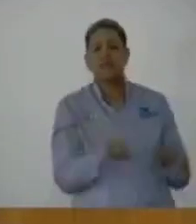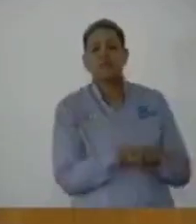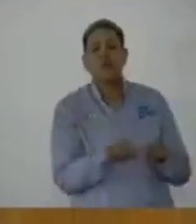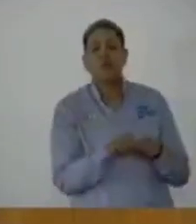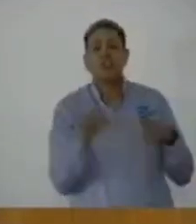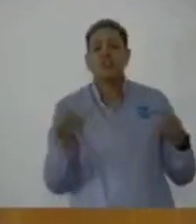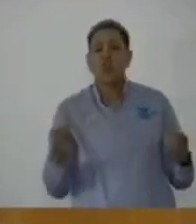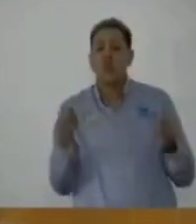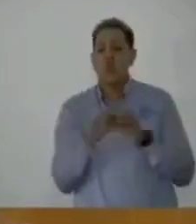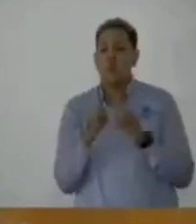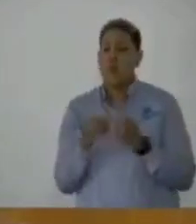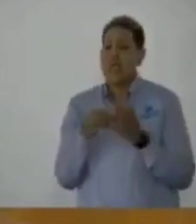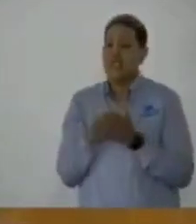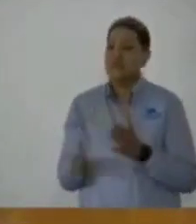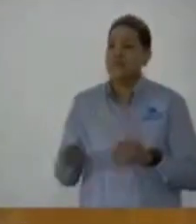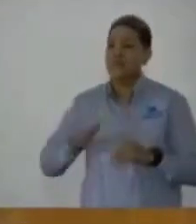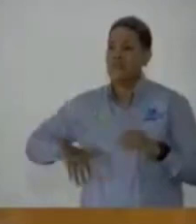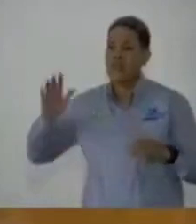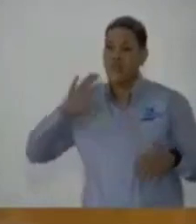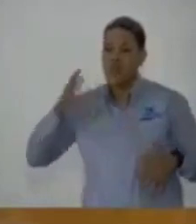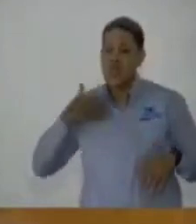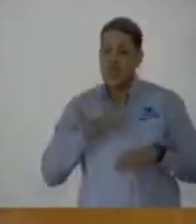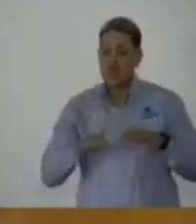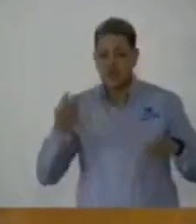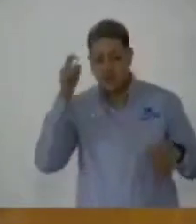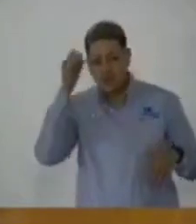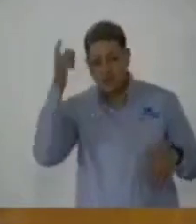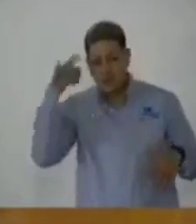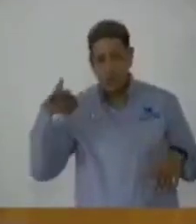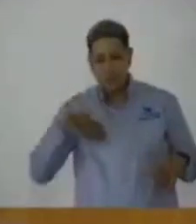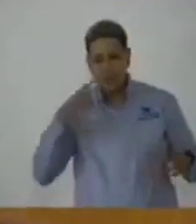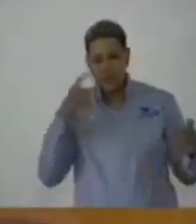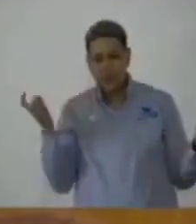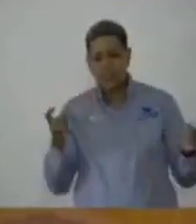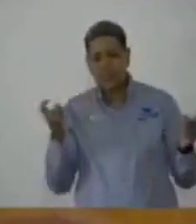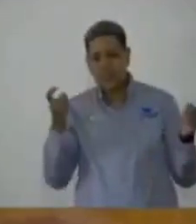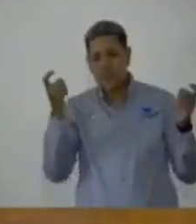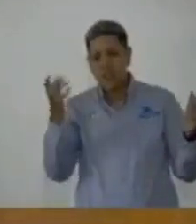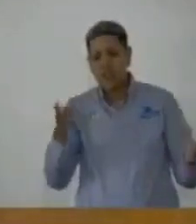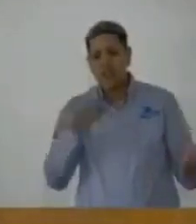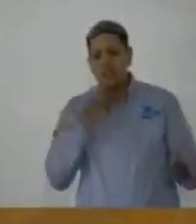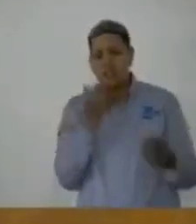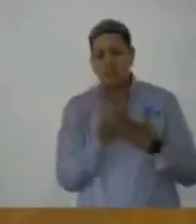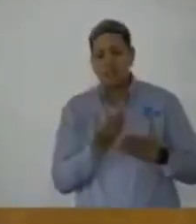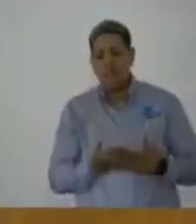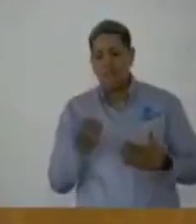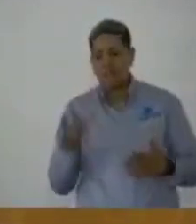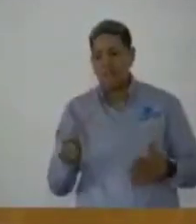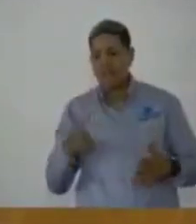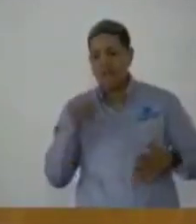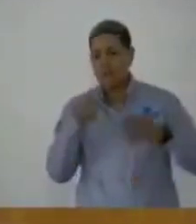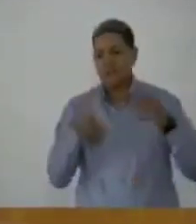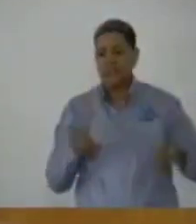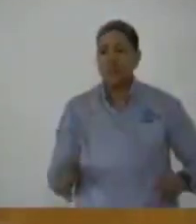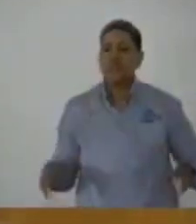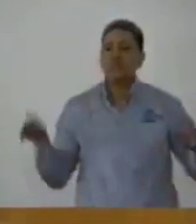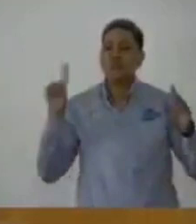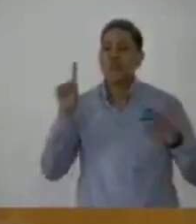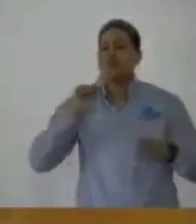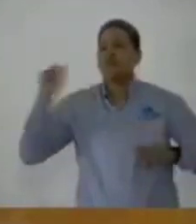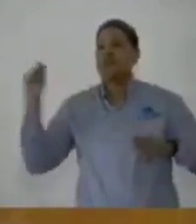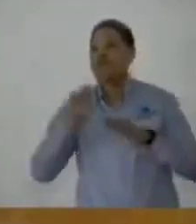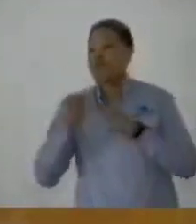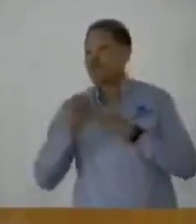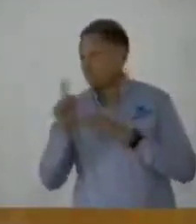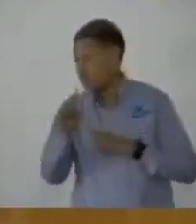more expensive than it was before. I don't understand why we're celebrating the fact that you're now a trillion. You're spending a trillion for